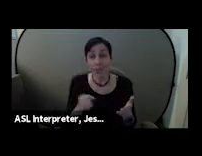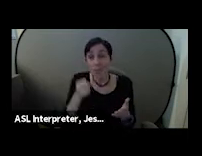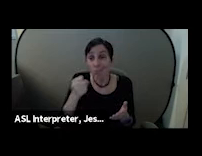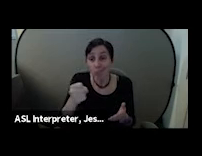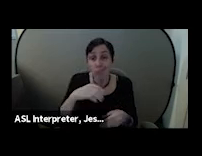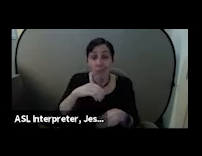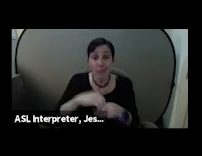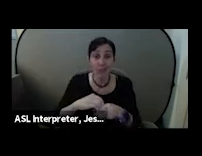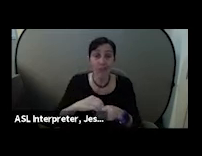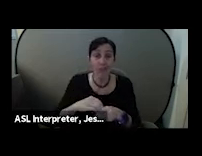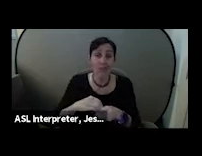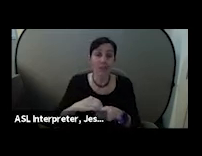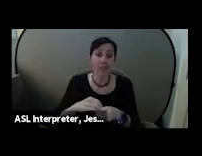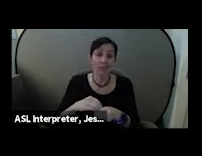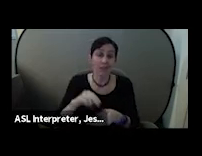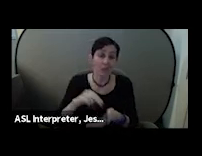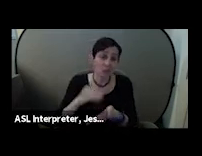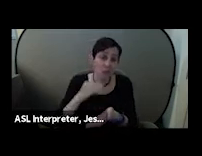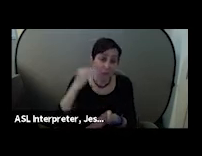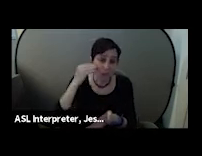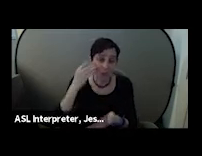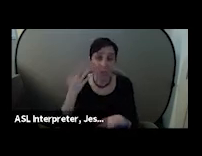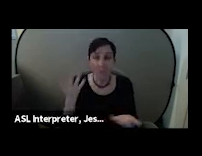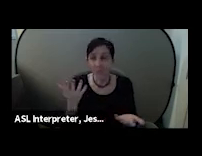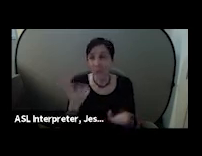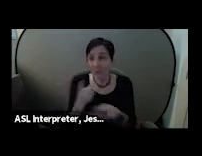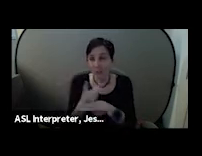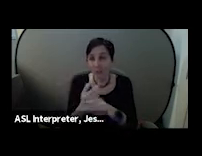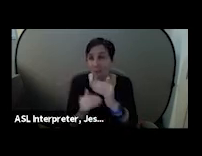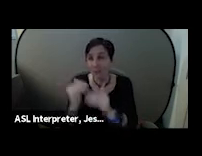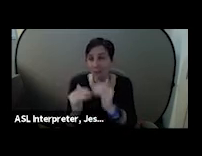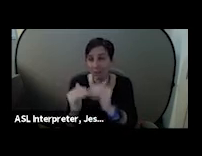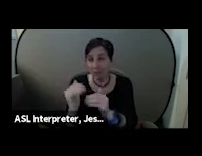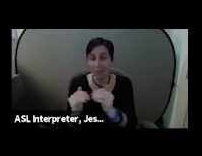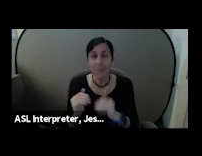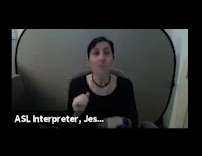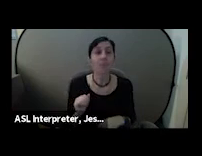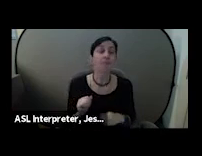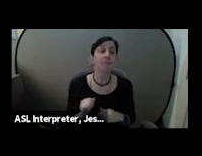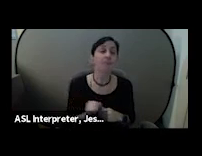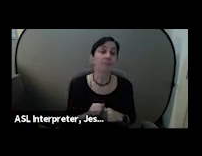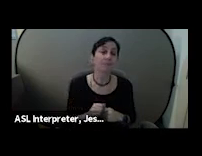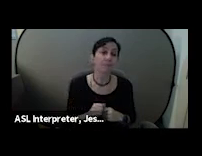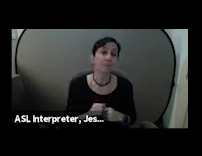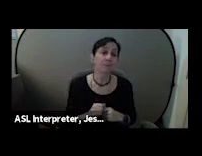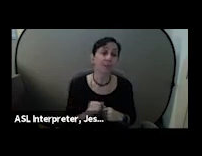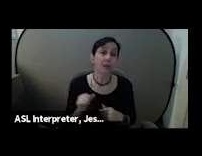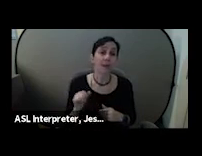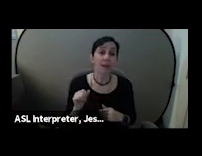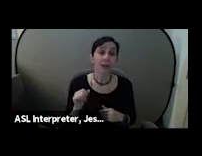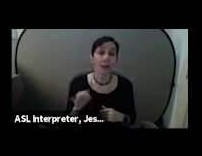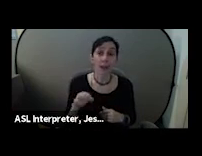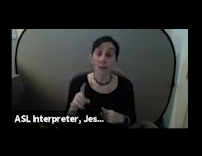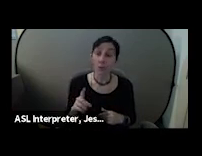facility. So just something to be aware of. If you're heading towards any kind of a